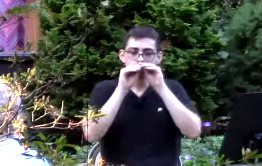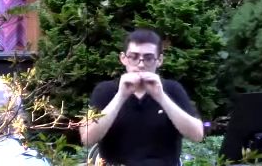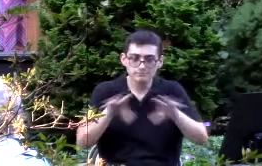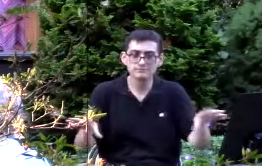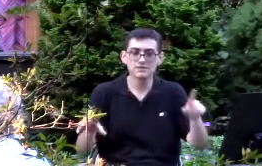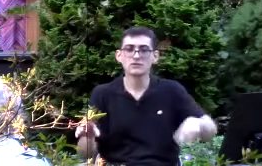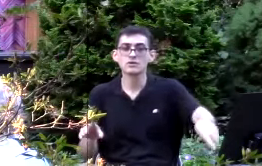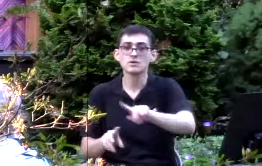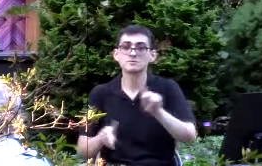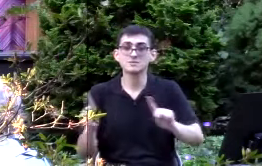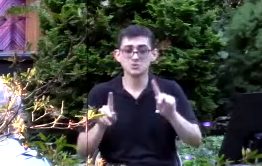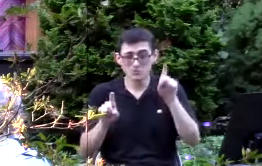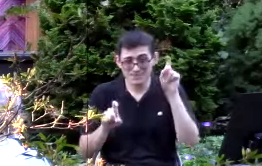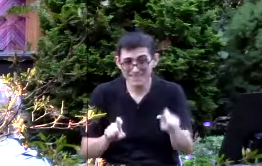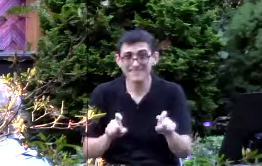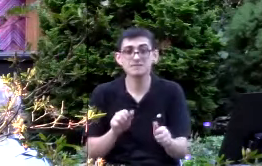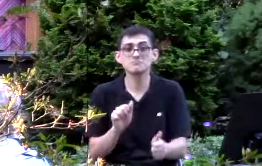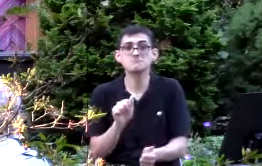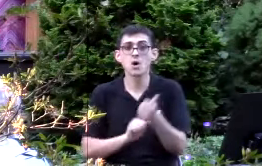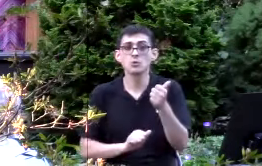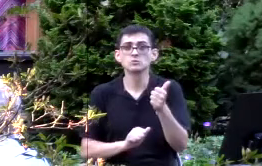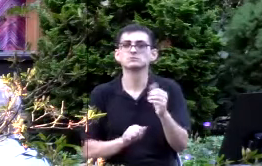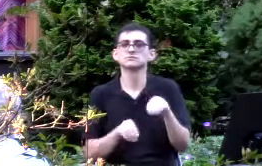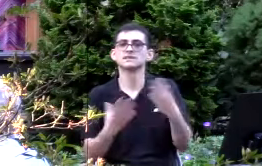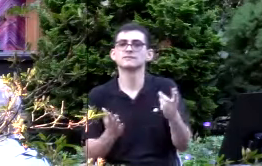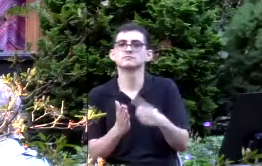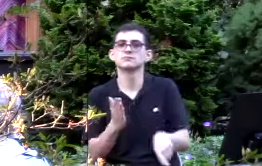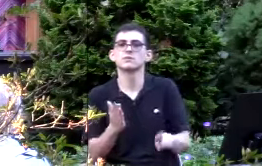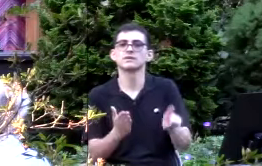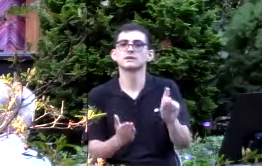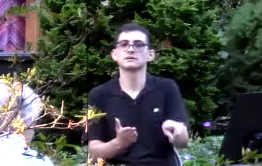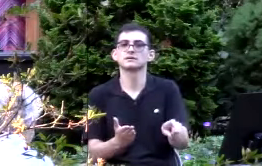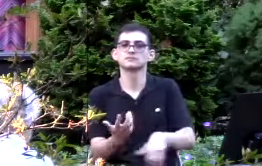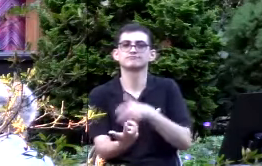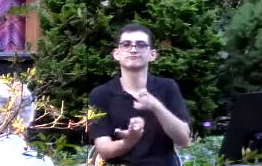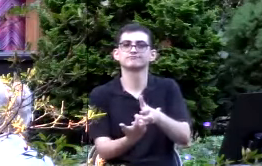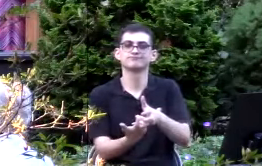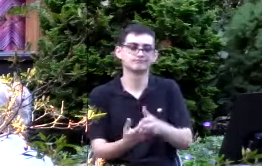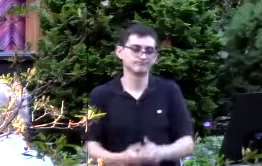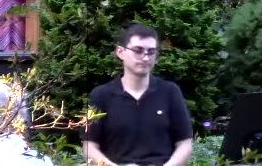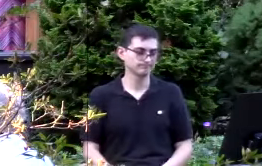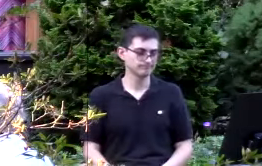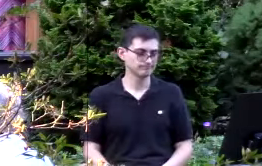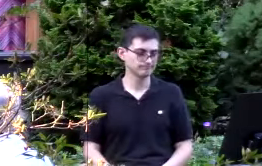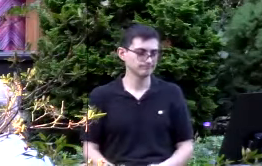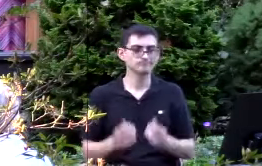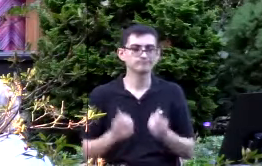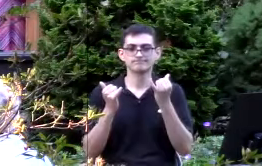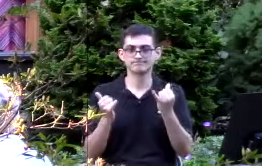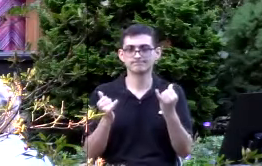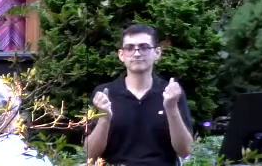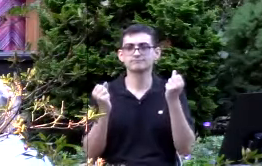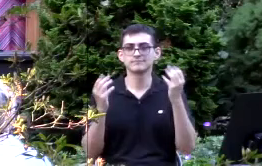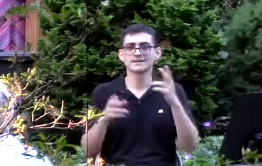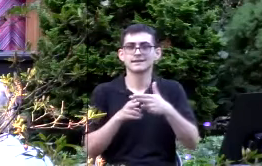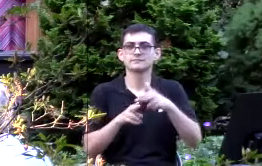struggling. This evening we're holding in our prayers Shana Esther bat Rochel, Sarah bat Avraham v'Sarah, Alan